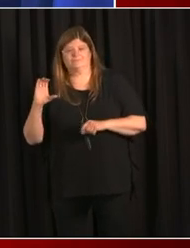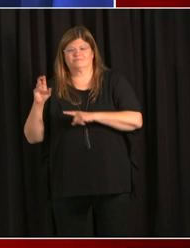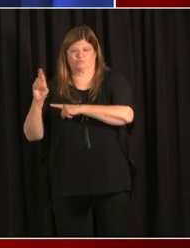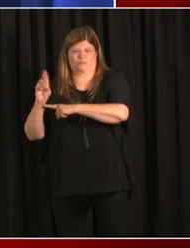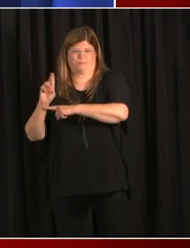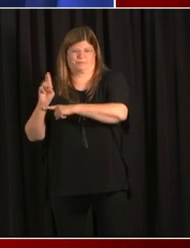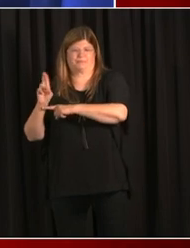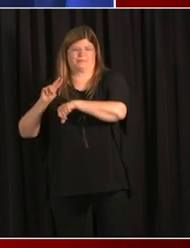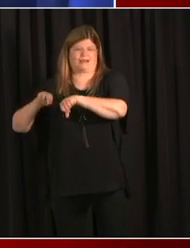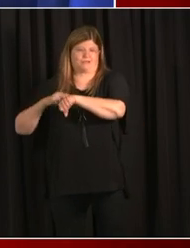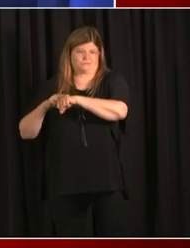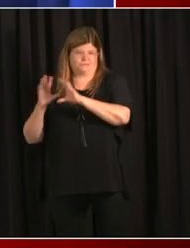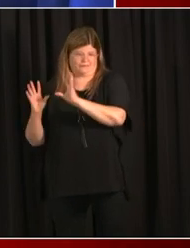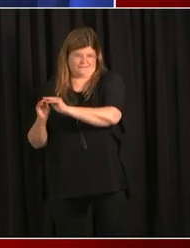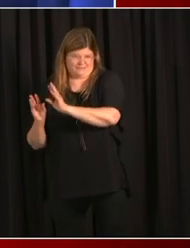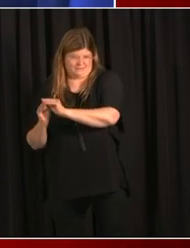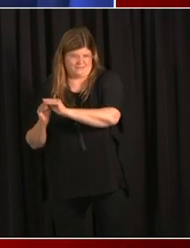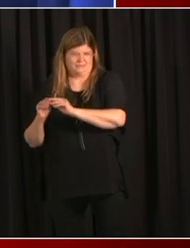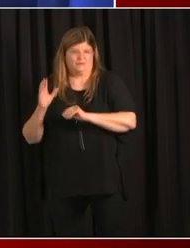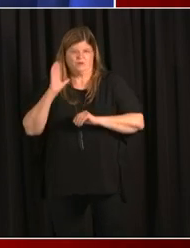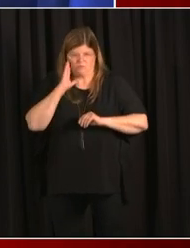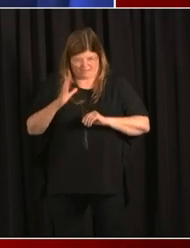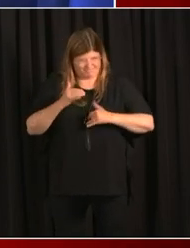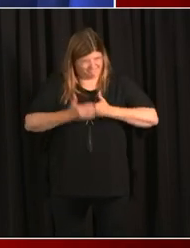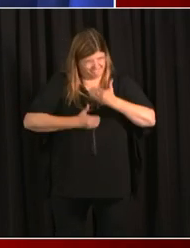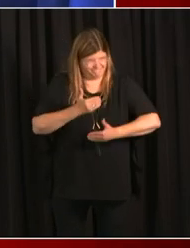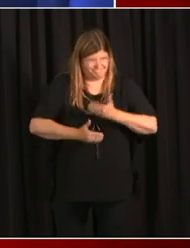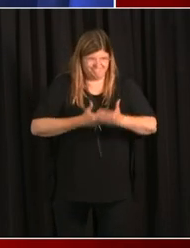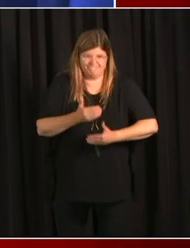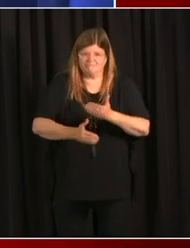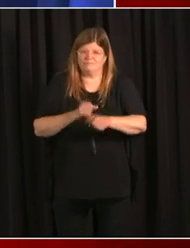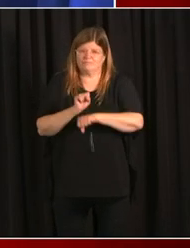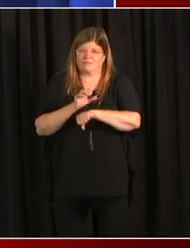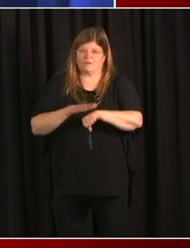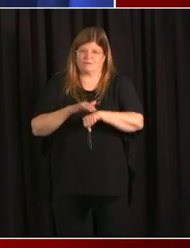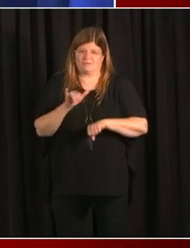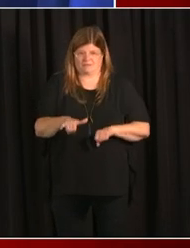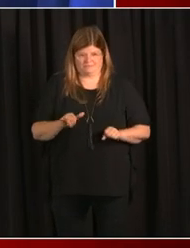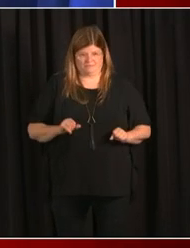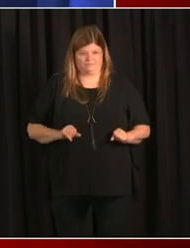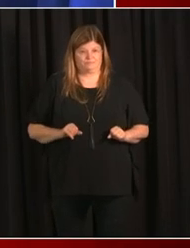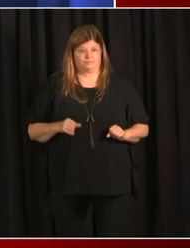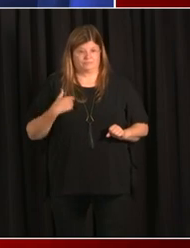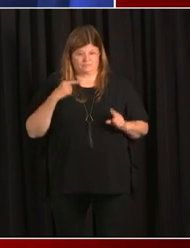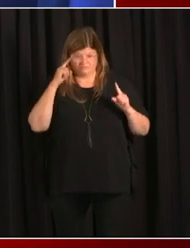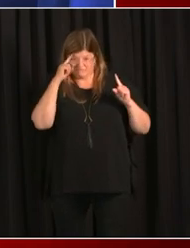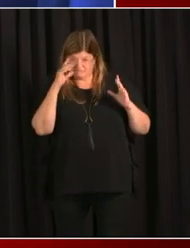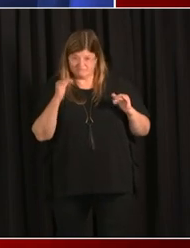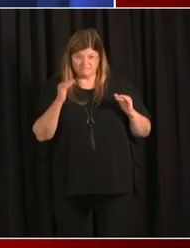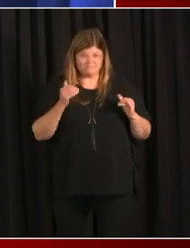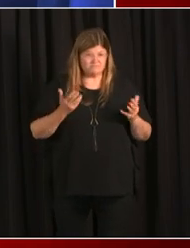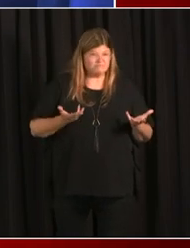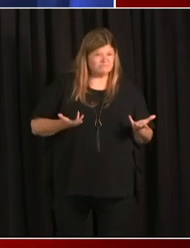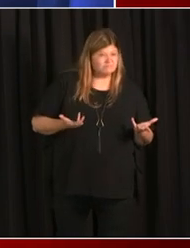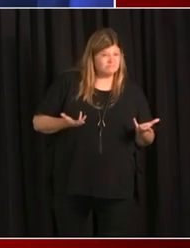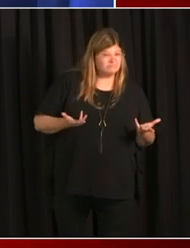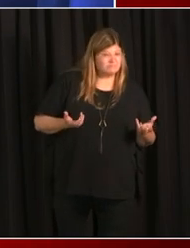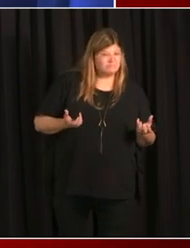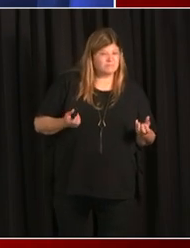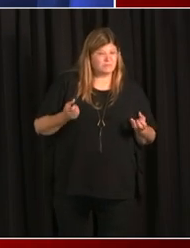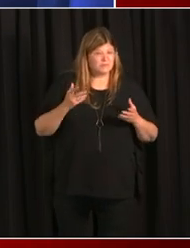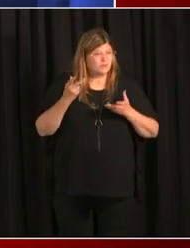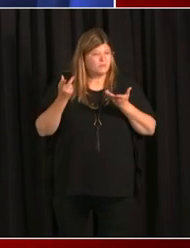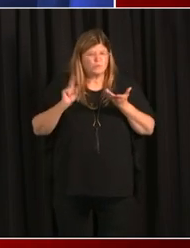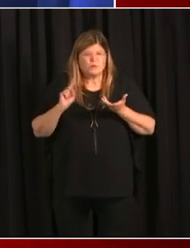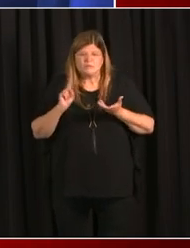with them over the coming days as their convention begins. Can you tell us what we should expect, like venues they'll be using, places